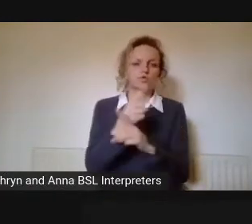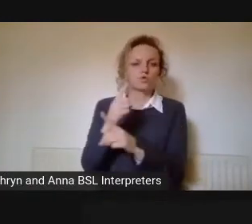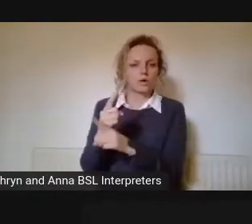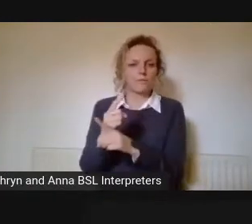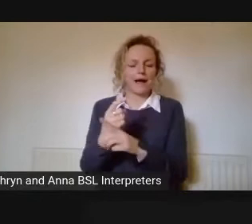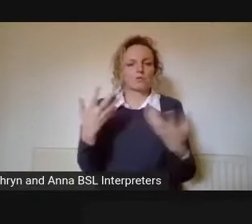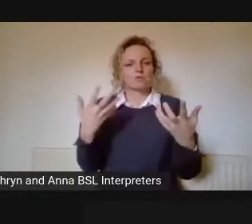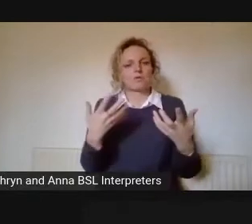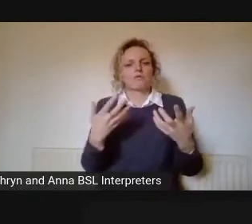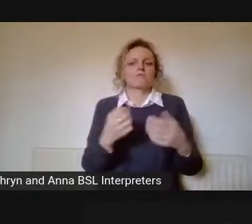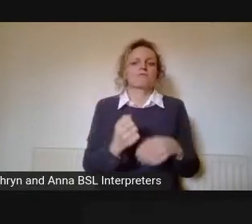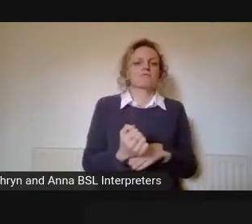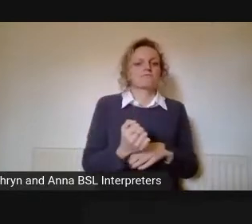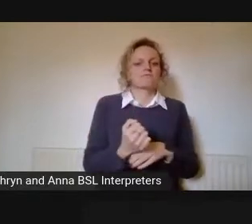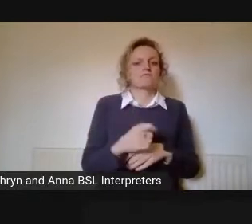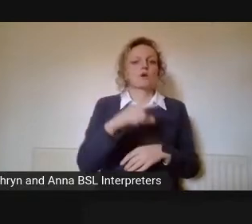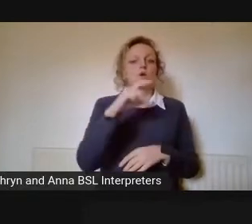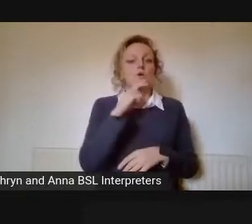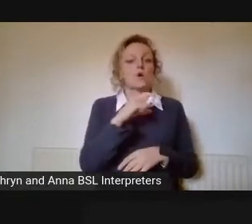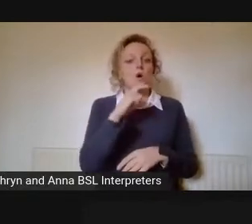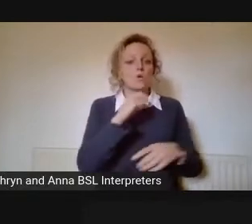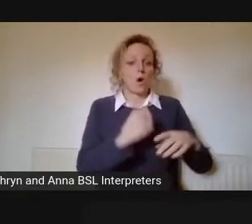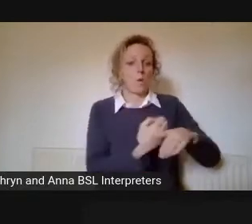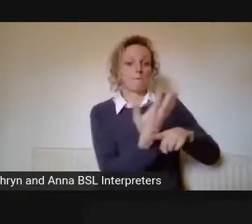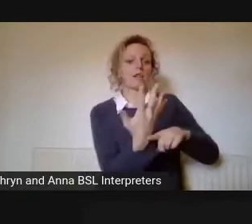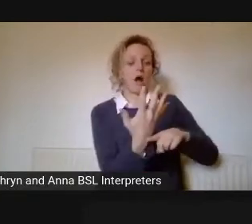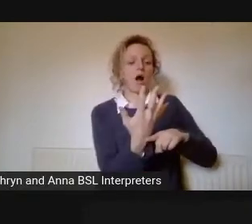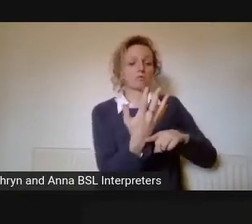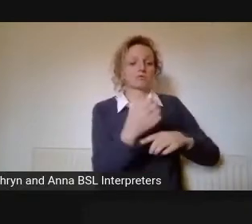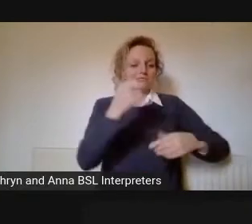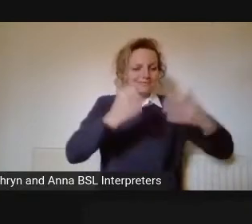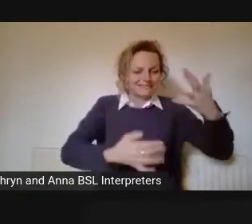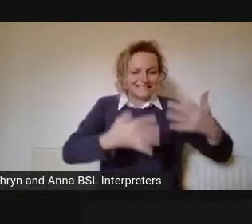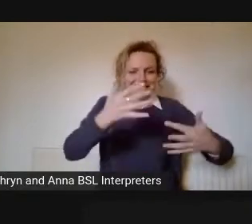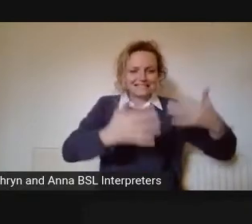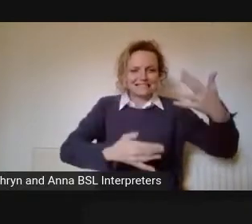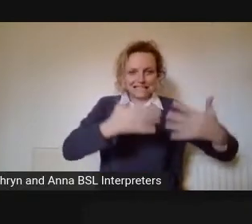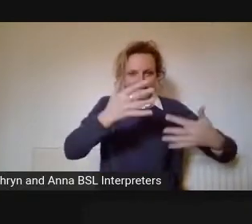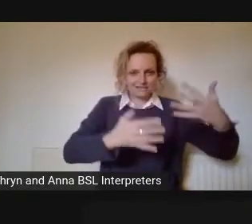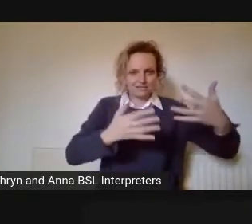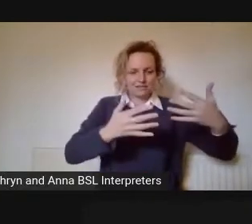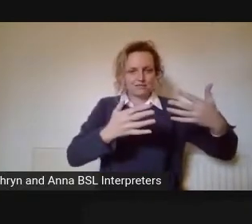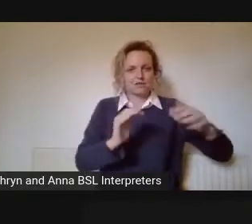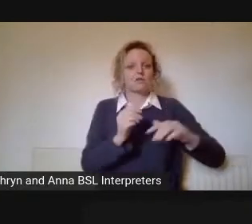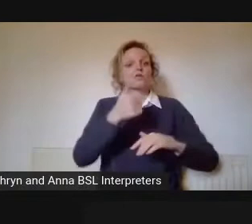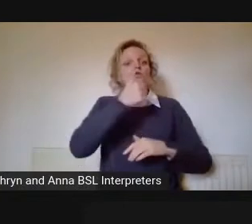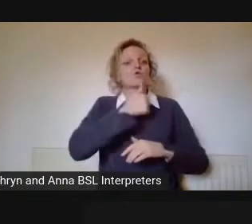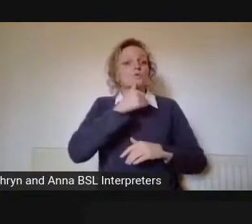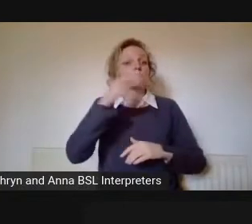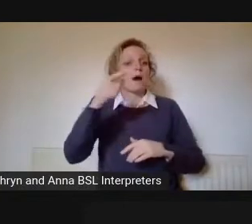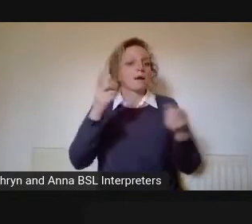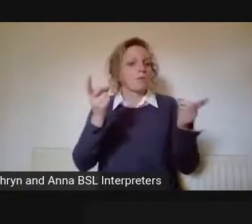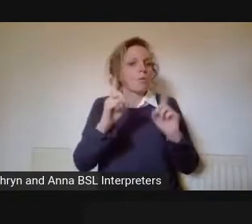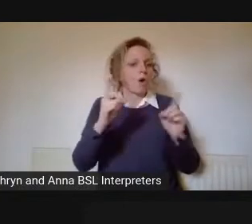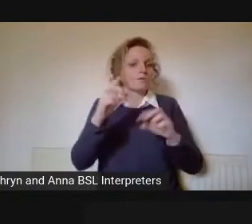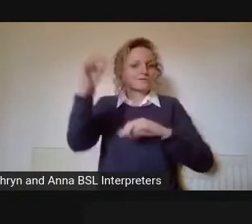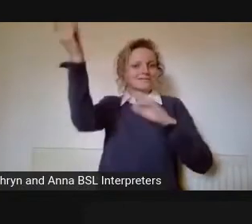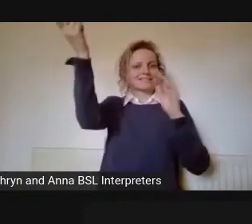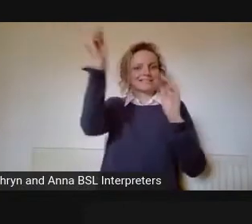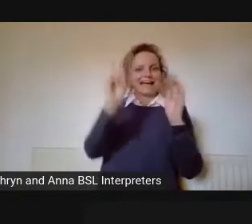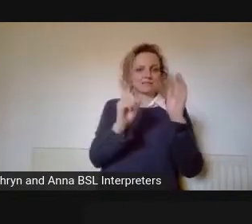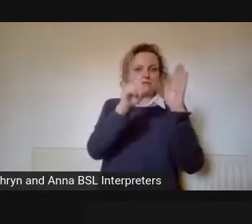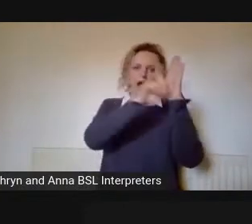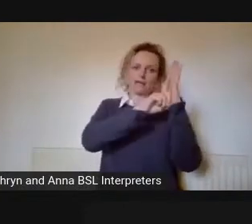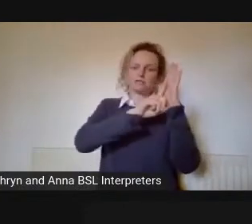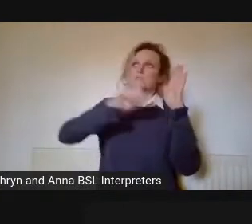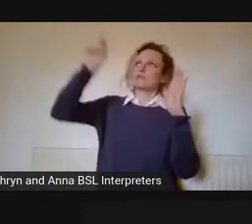coca statistics via the analysis of satellite imagery, and its kind of political and